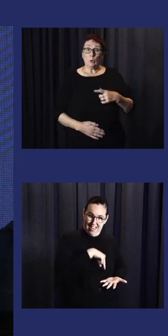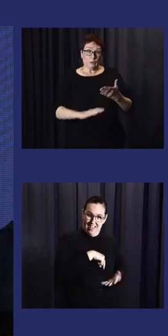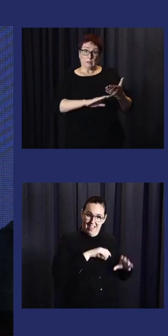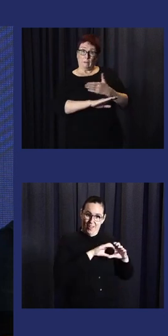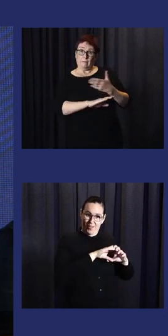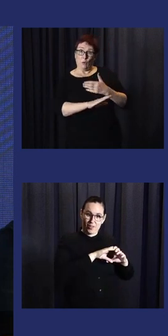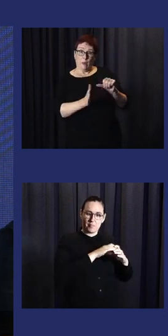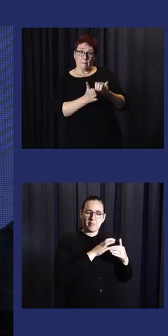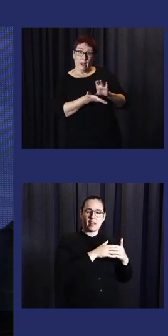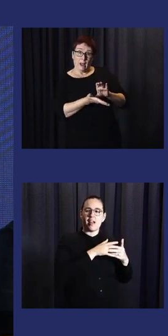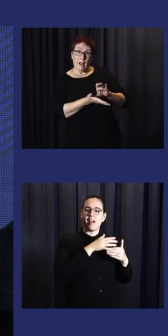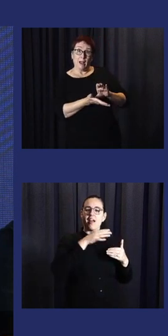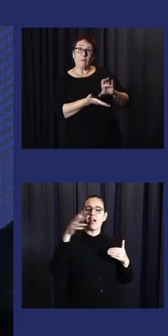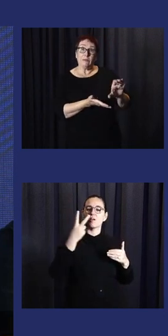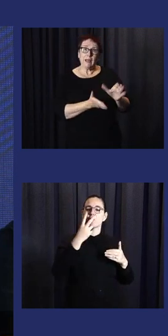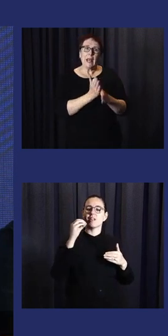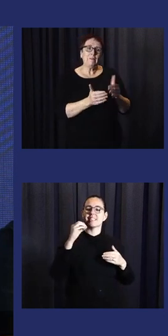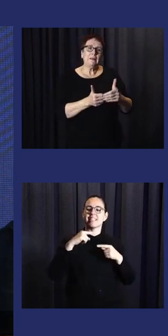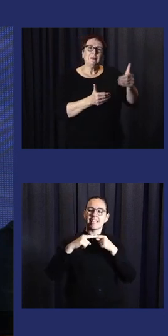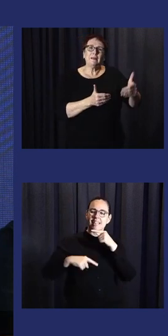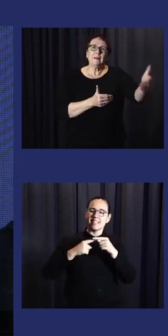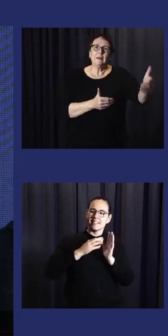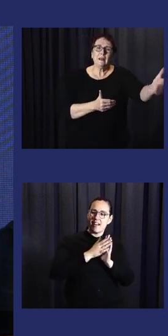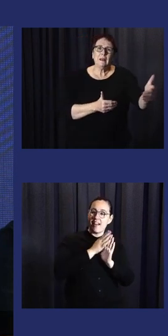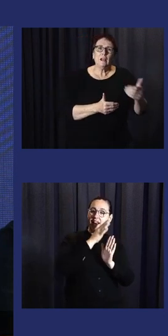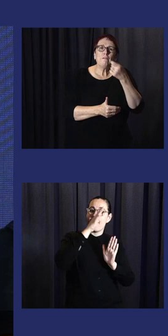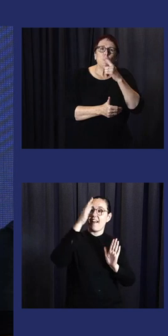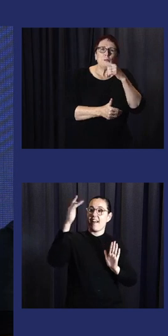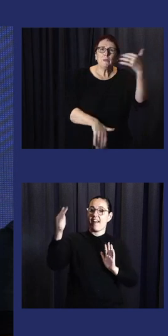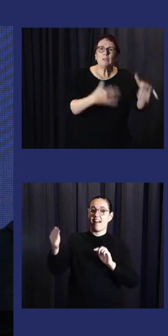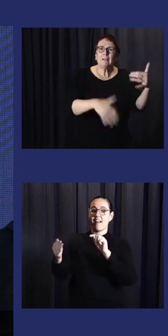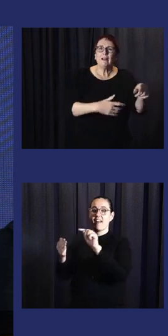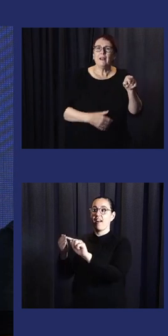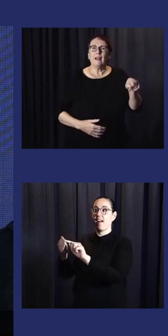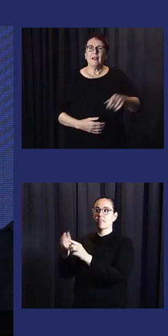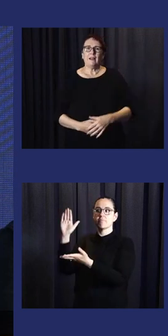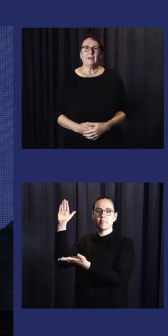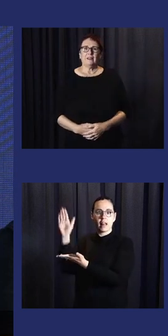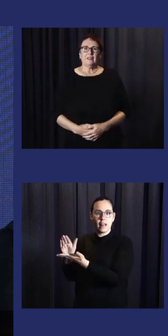the suffering of hundreds of thousands of people, nobody